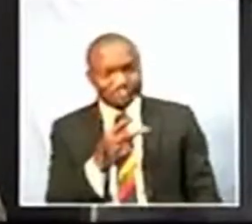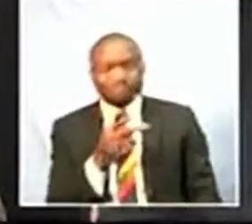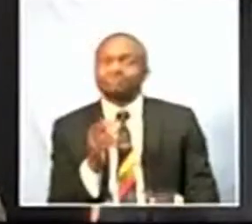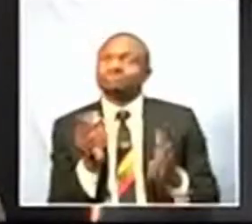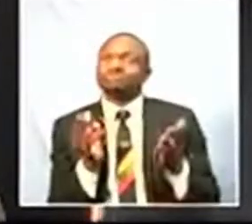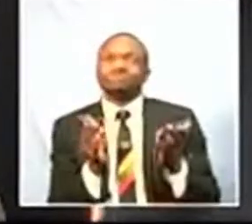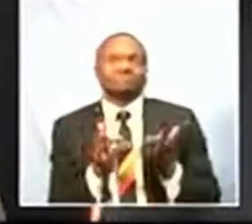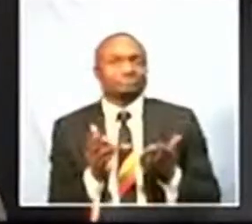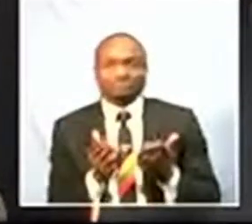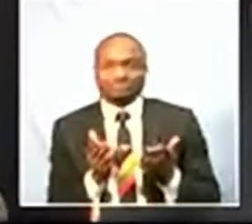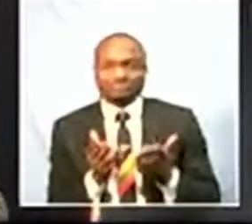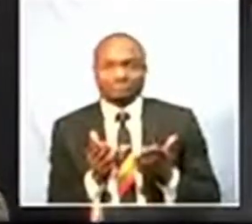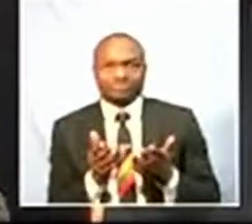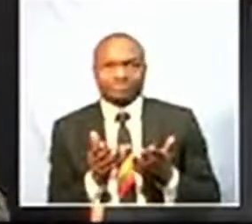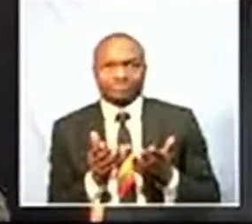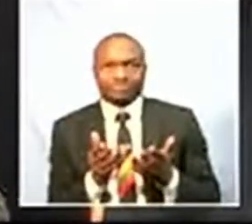have